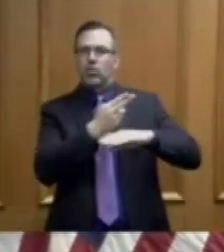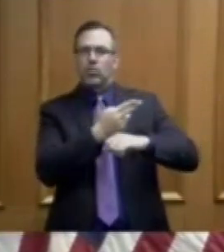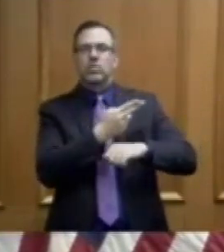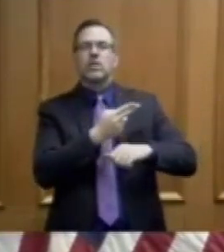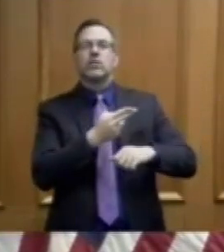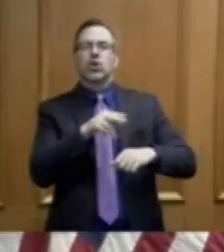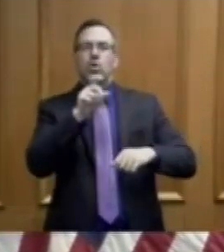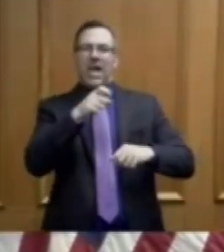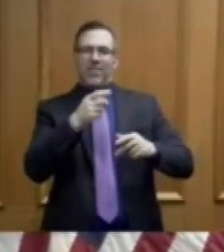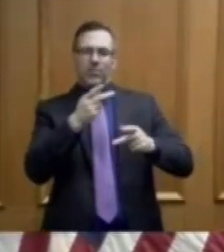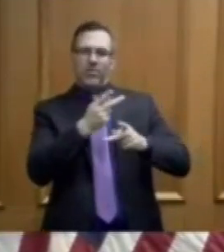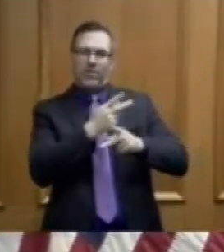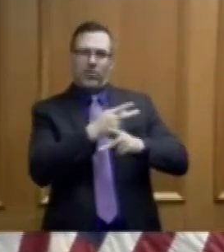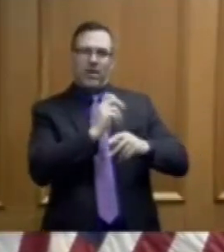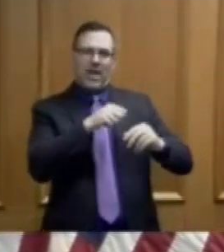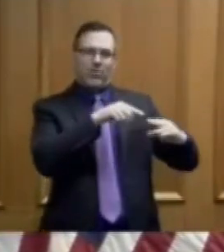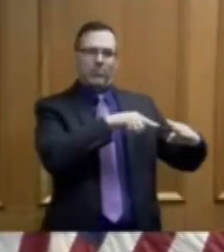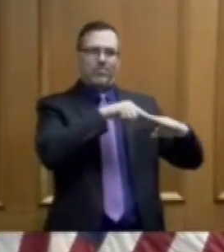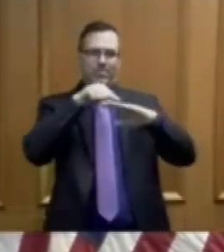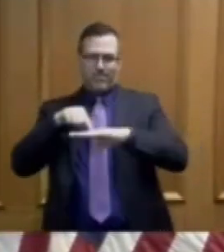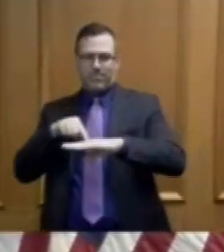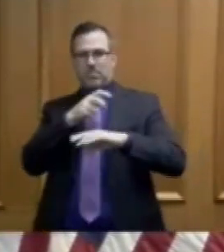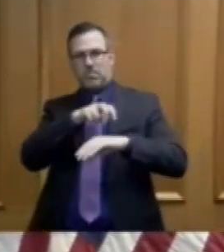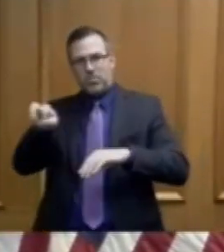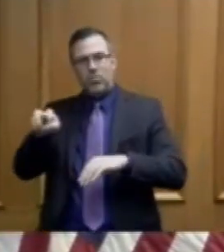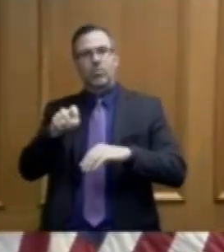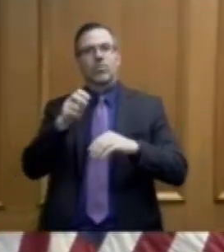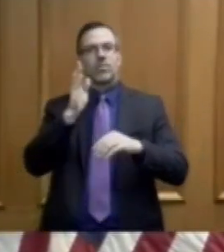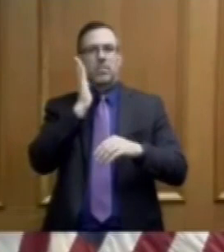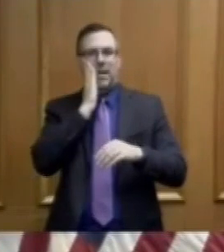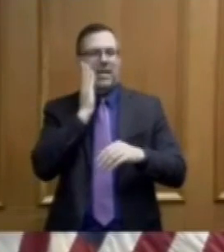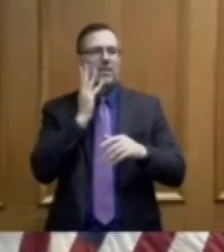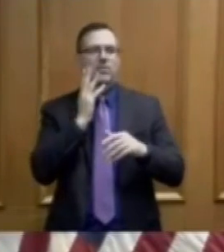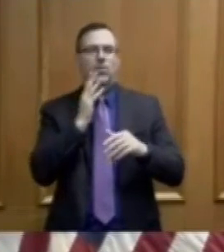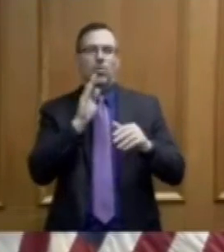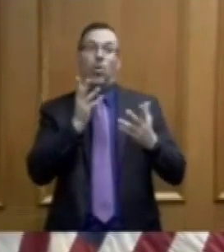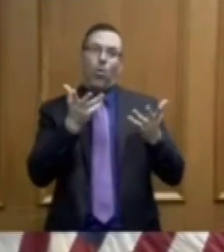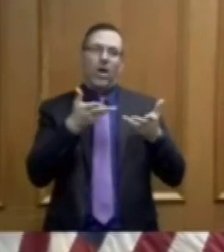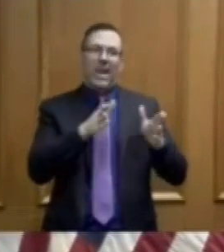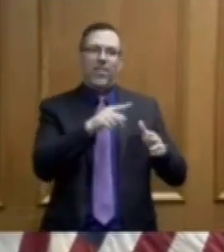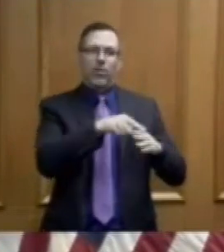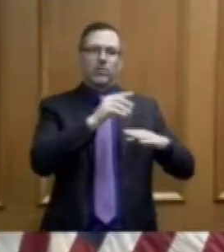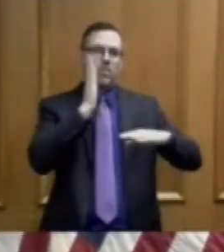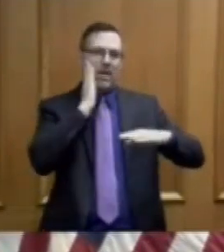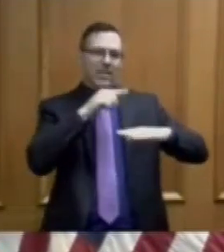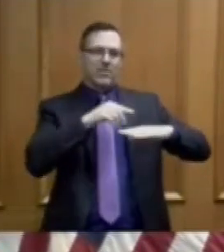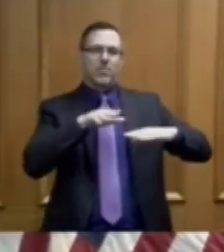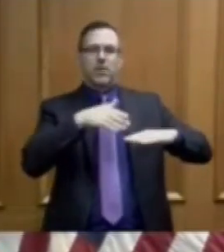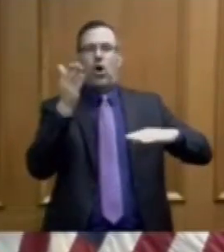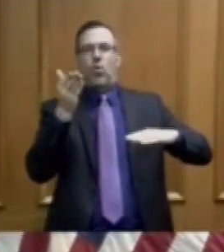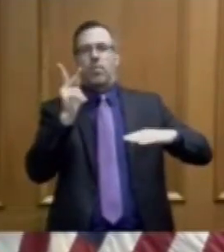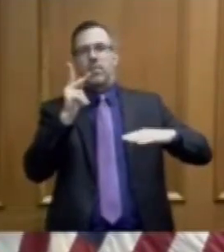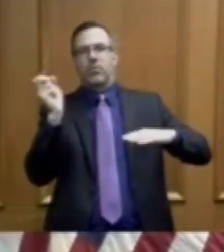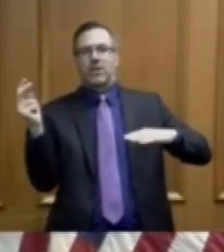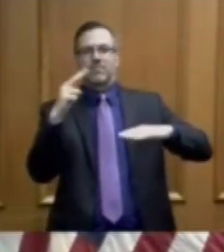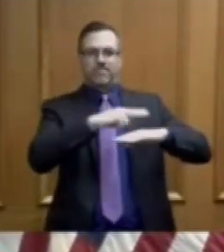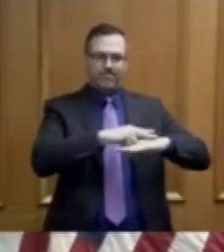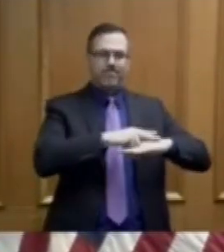this is a strategy and a plan that we will be coordinating with